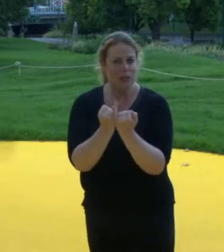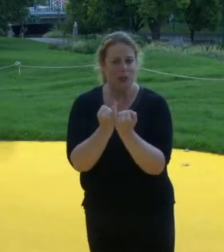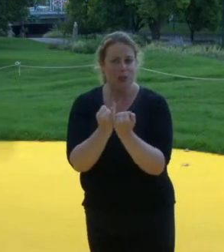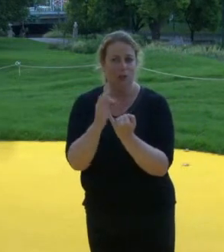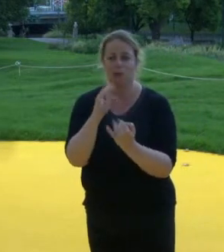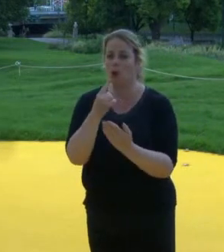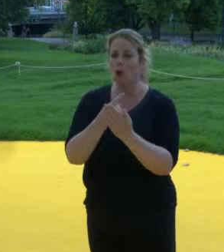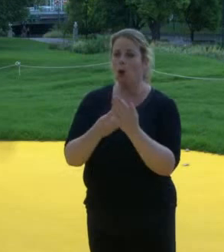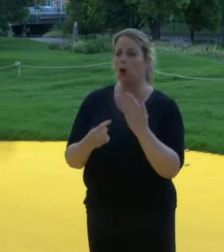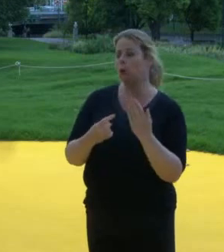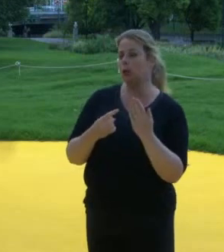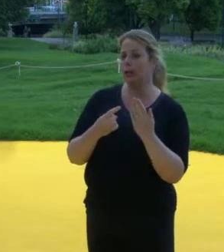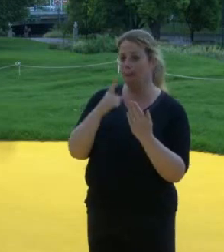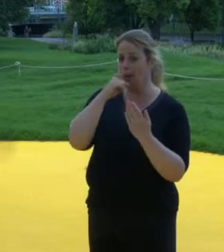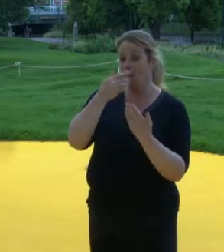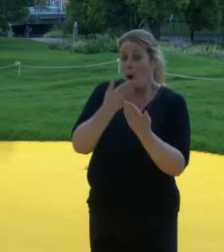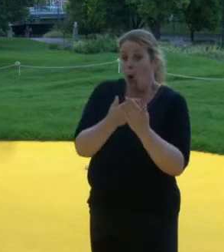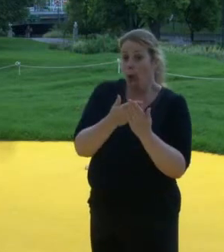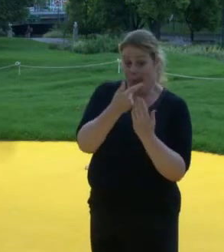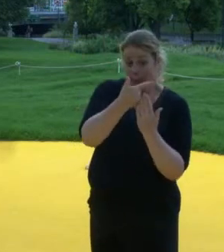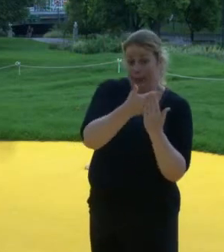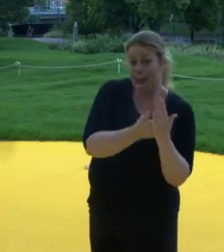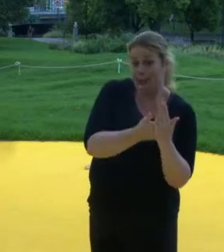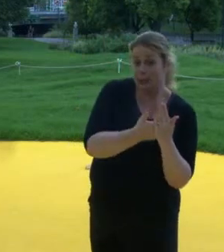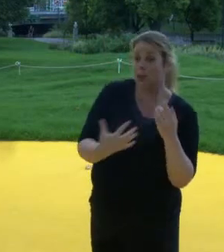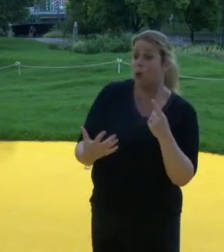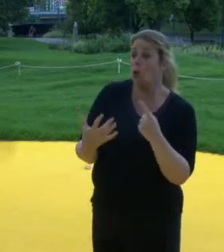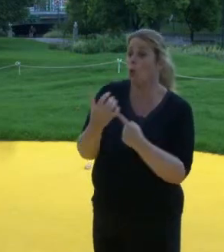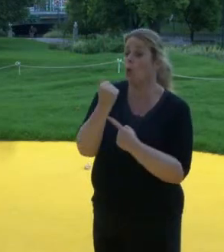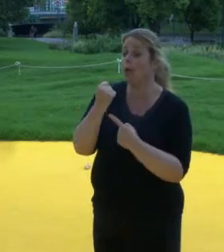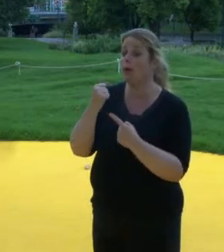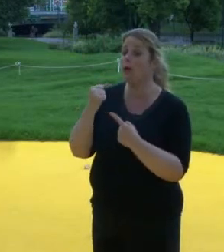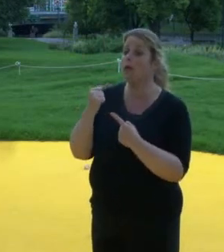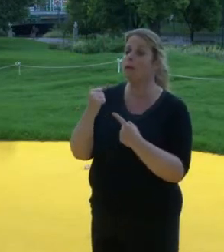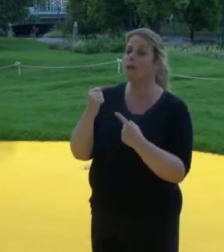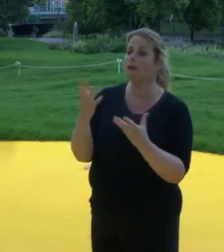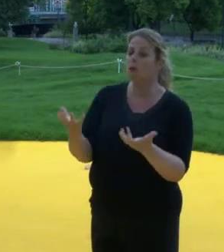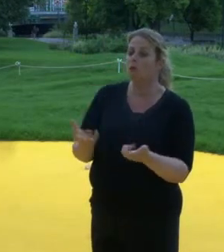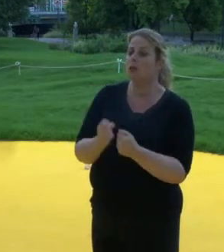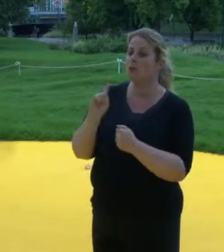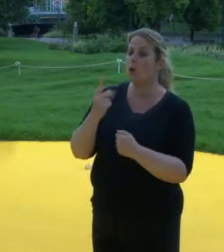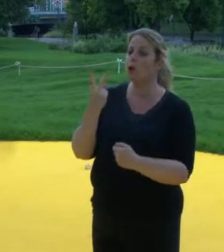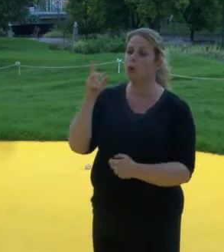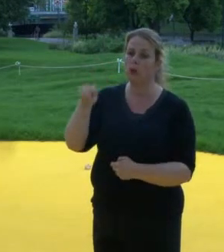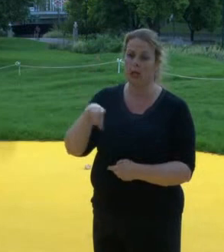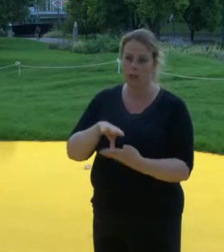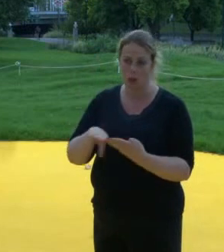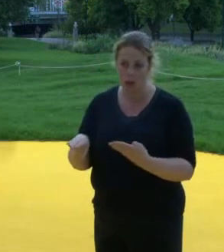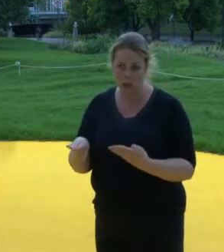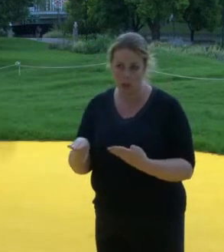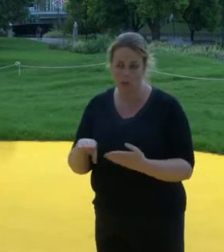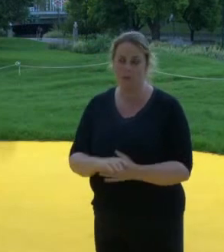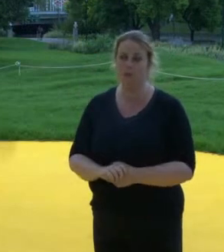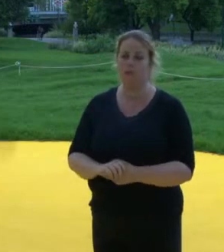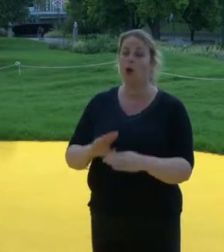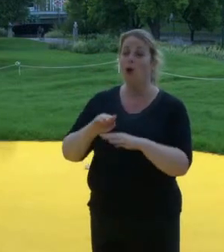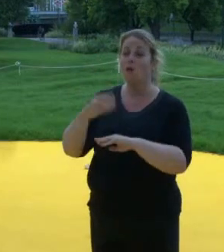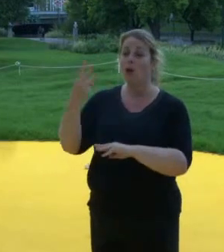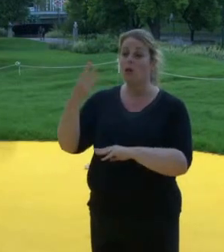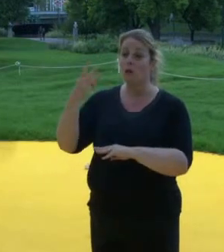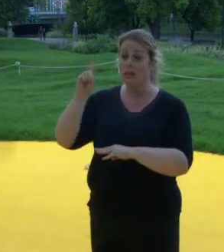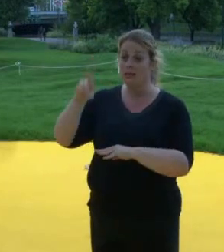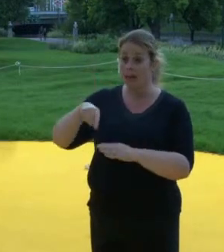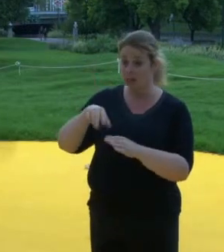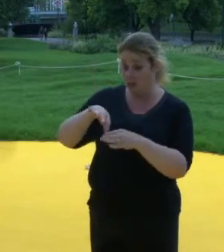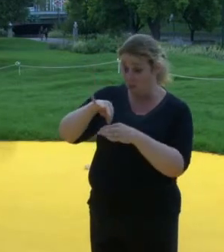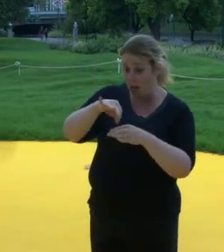official VPLA shortlist. The winner of this award will receive $2,000. Over 13,000